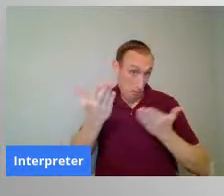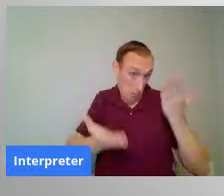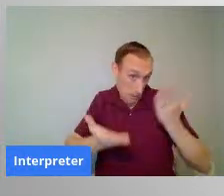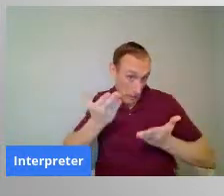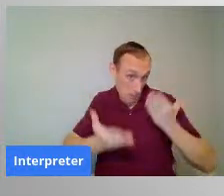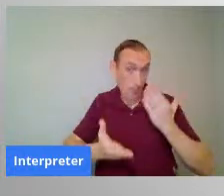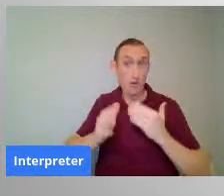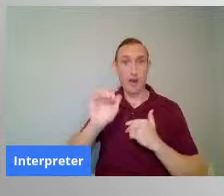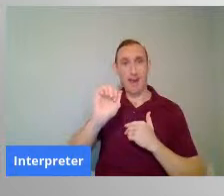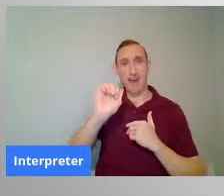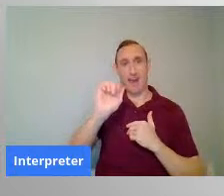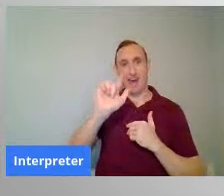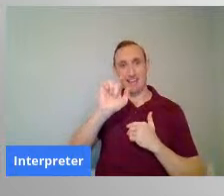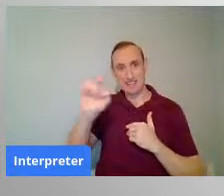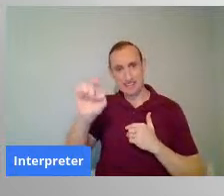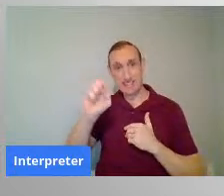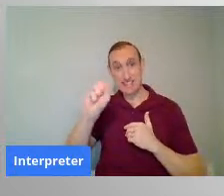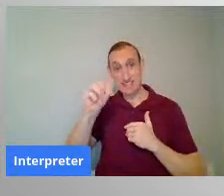Alex Sams is gonna